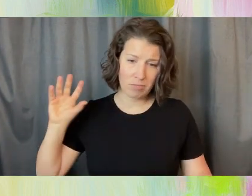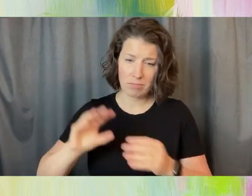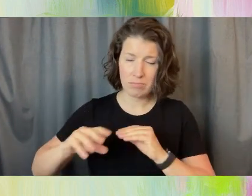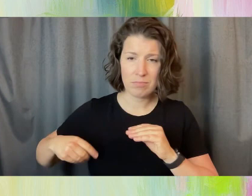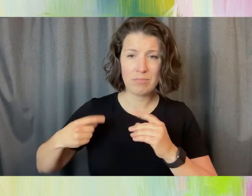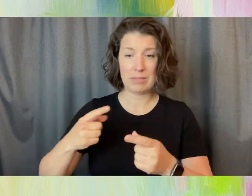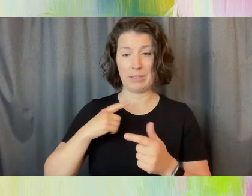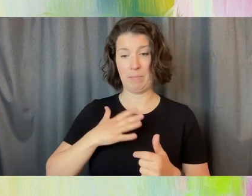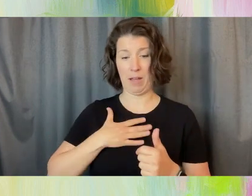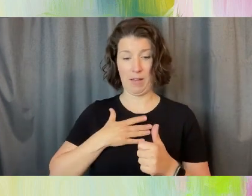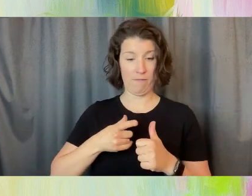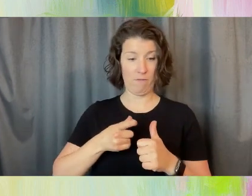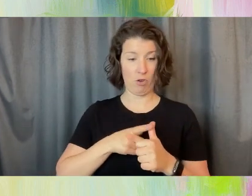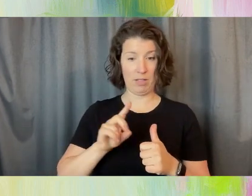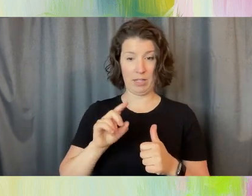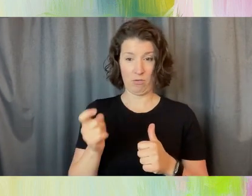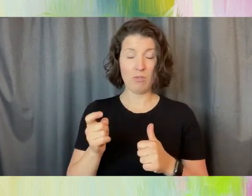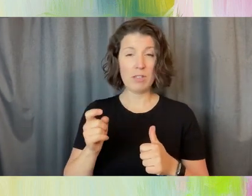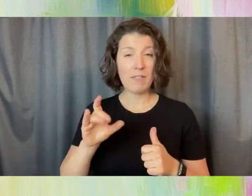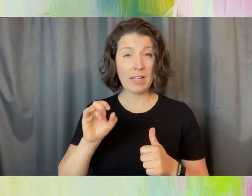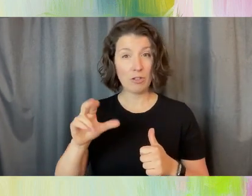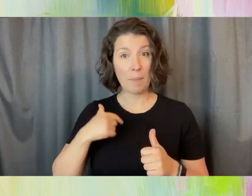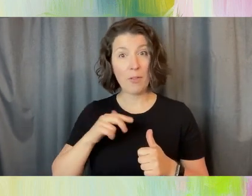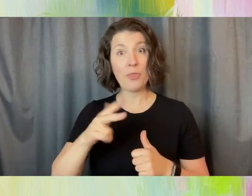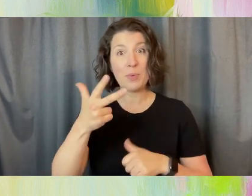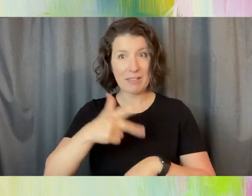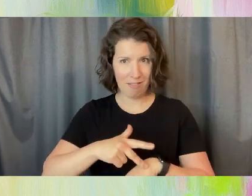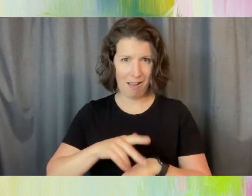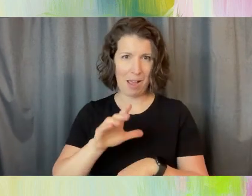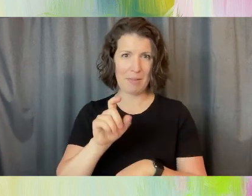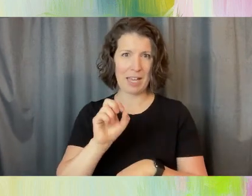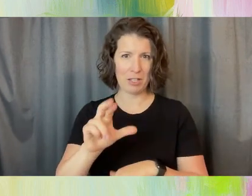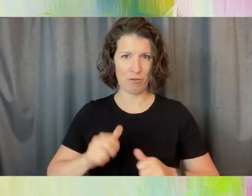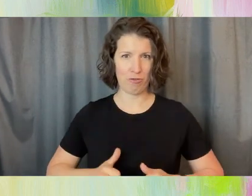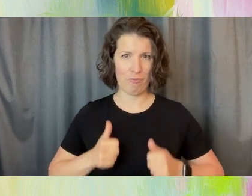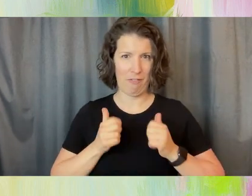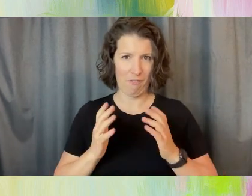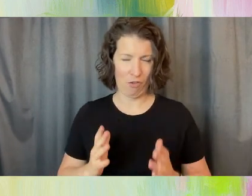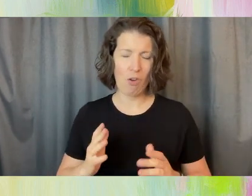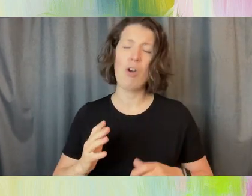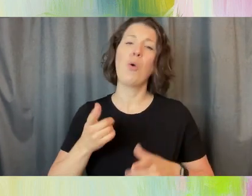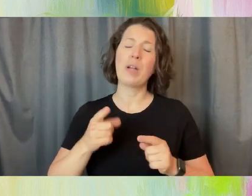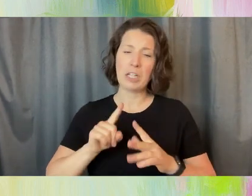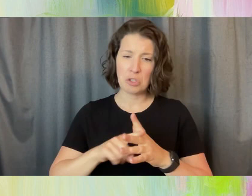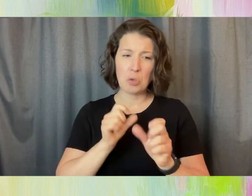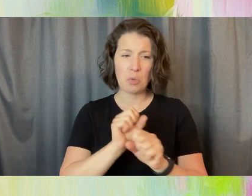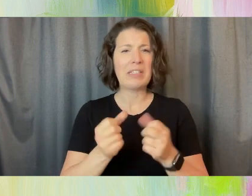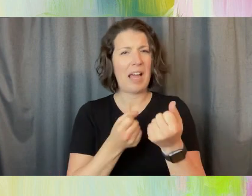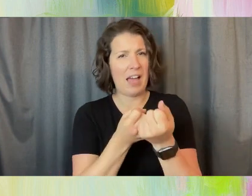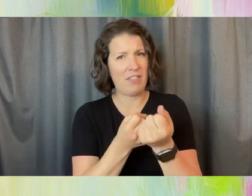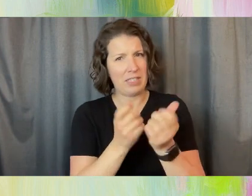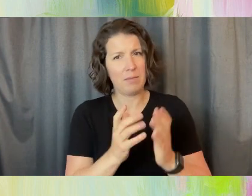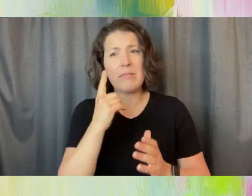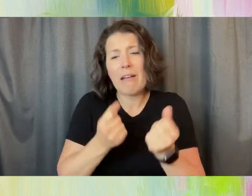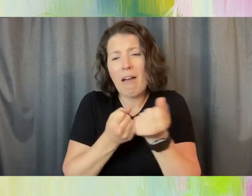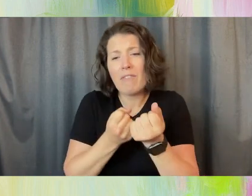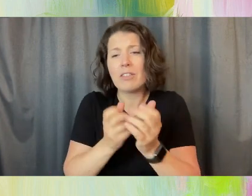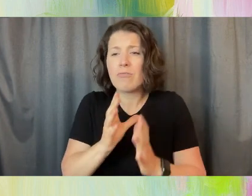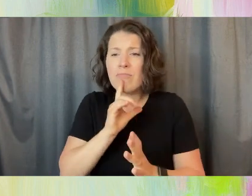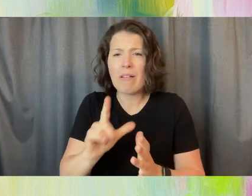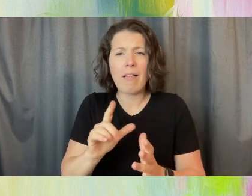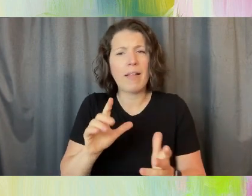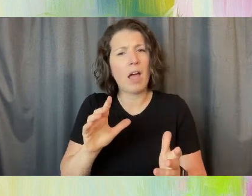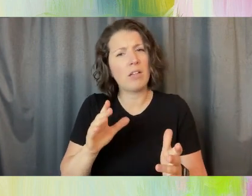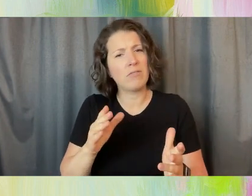of cancer. I'm a 3-time cancer survivor. And when I started working in advocacy, because advocacy has very much evolved, what